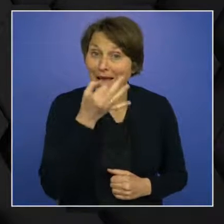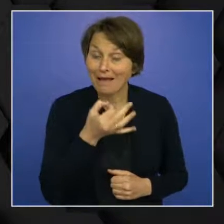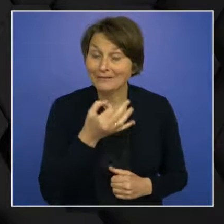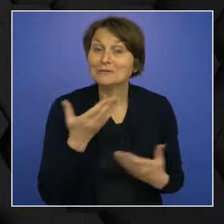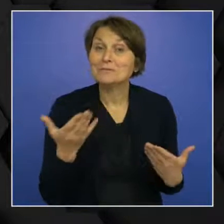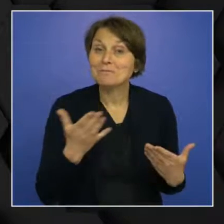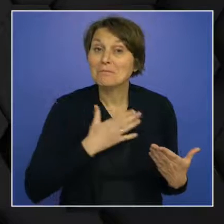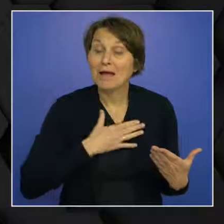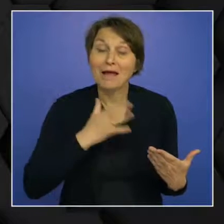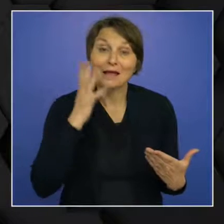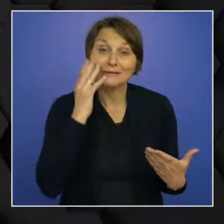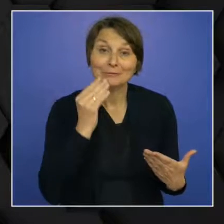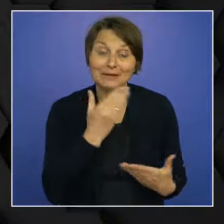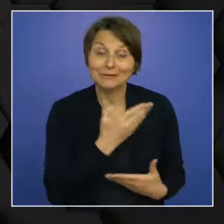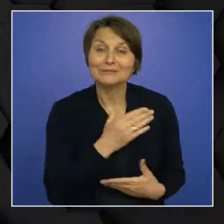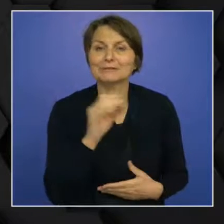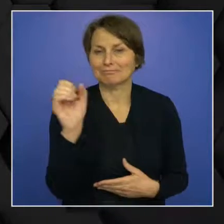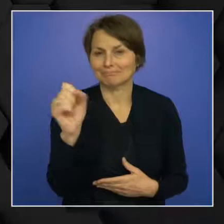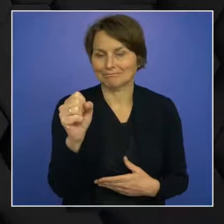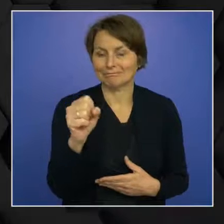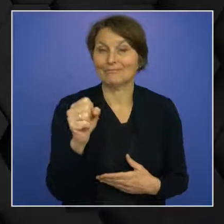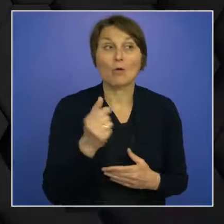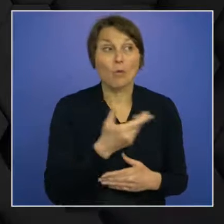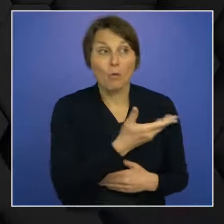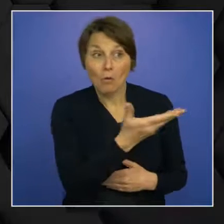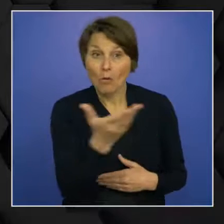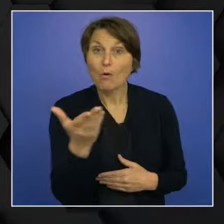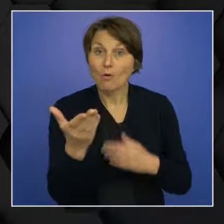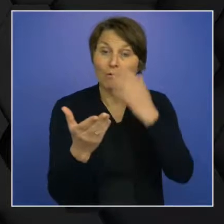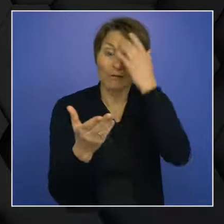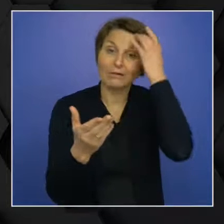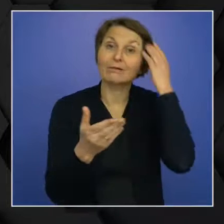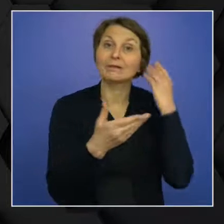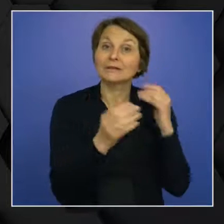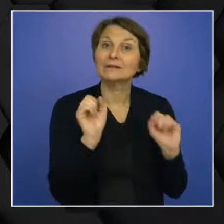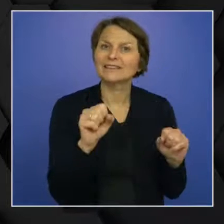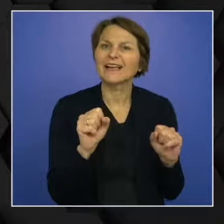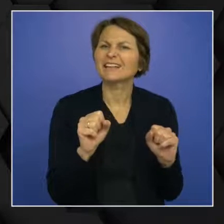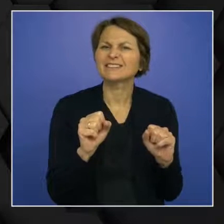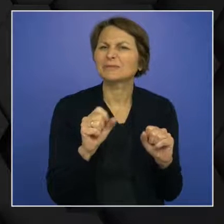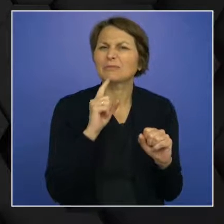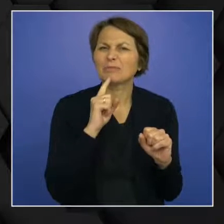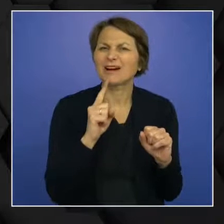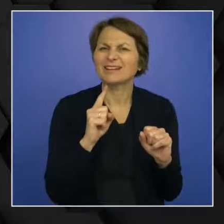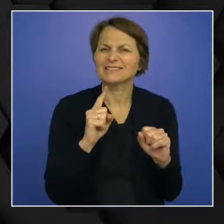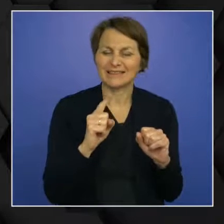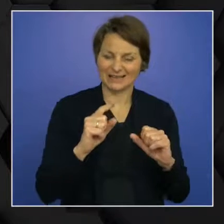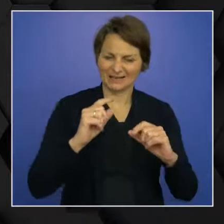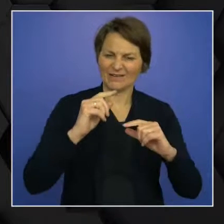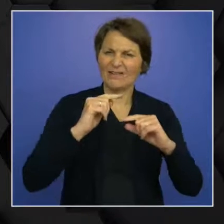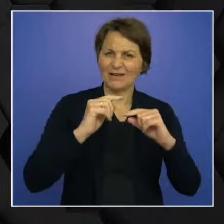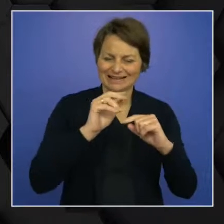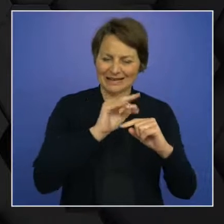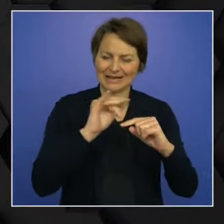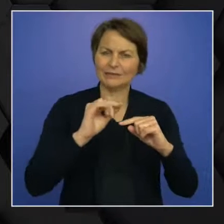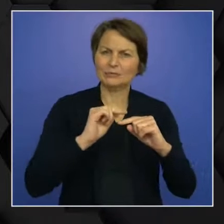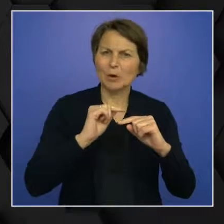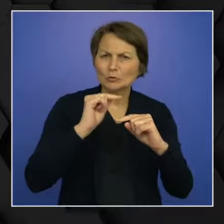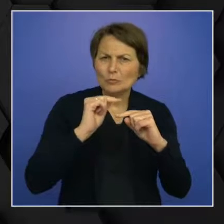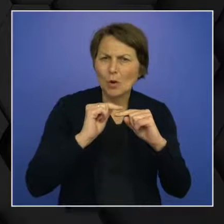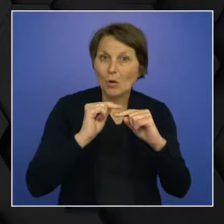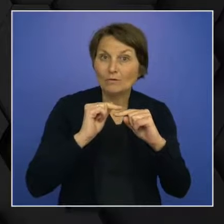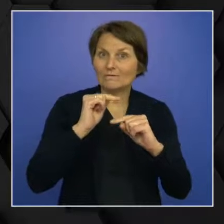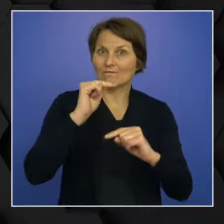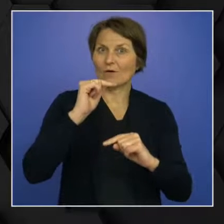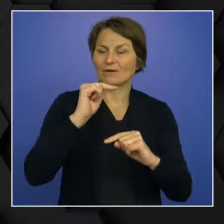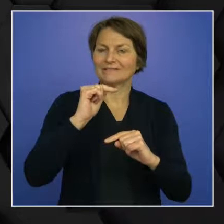when COVID hit, everyone was starting to use it, but they were going very small funnel instead of a large funnel. And a lot of them were running into problems because they hadn't tested